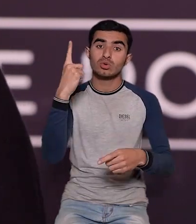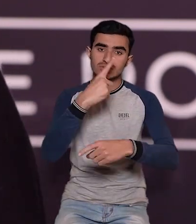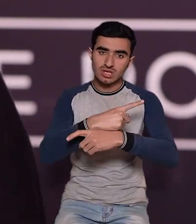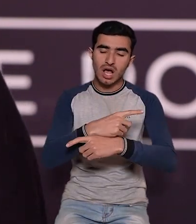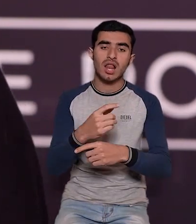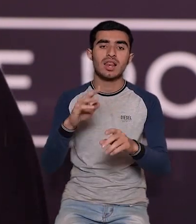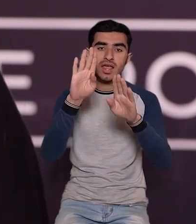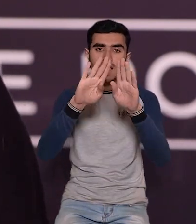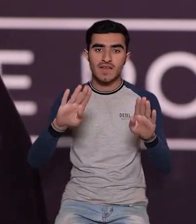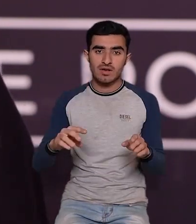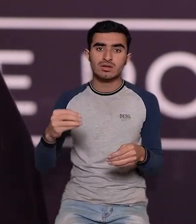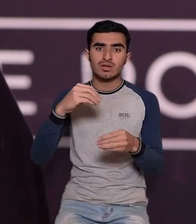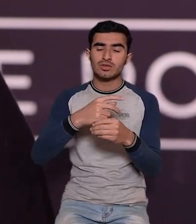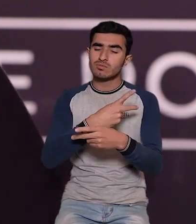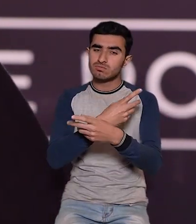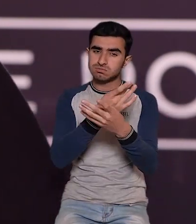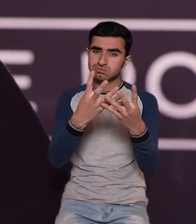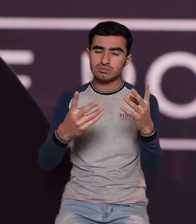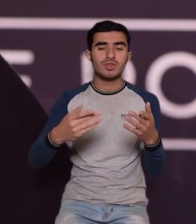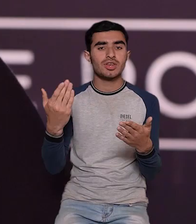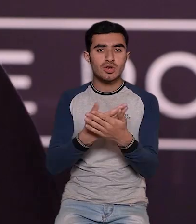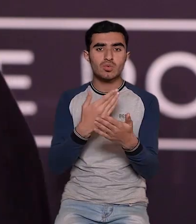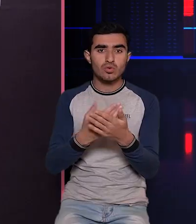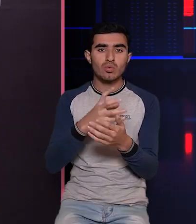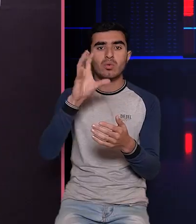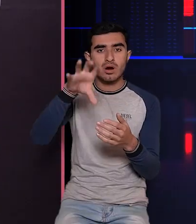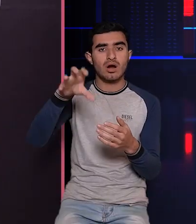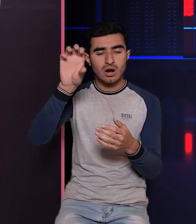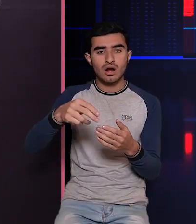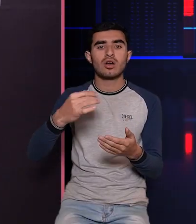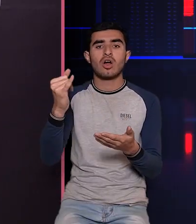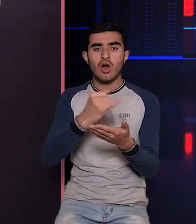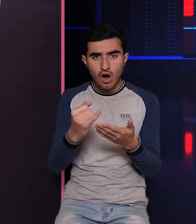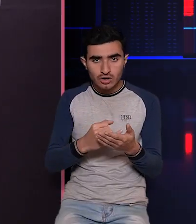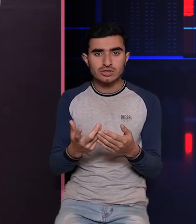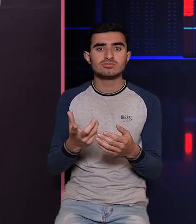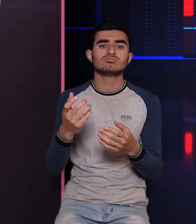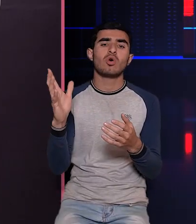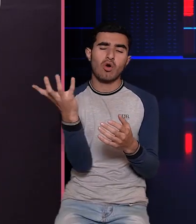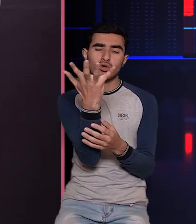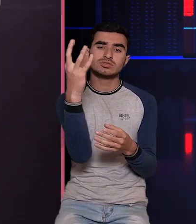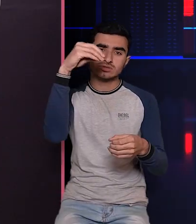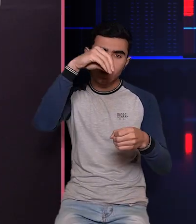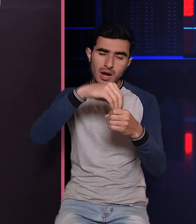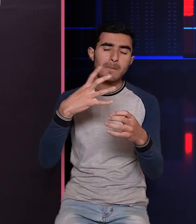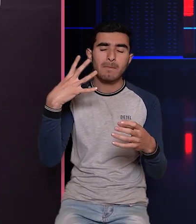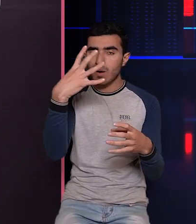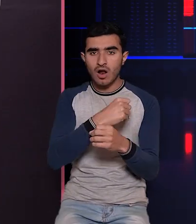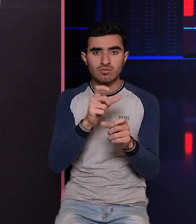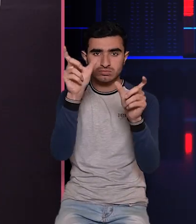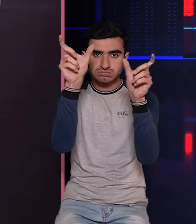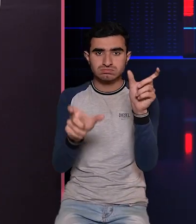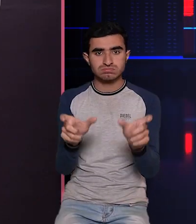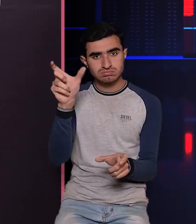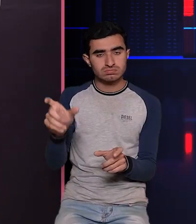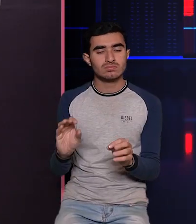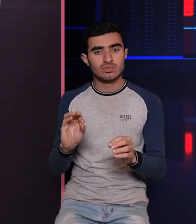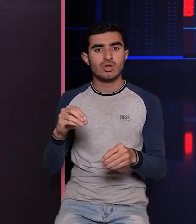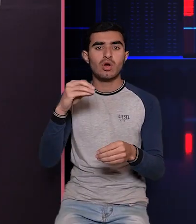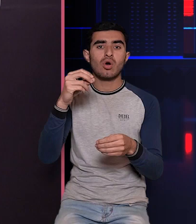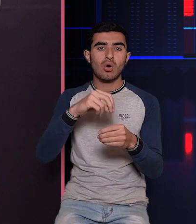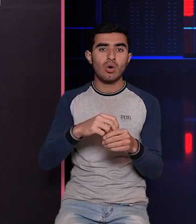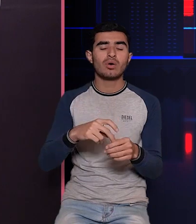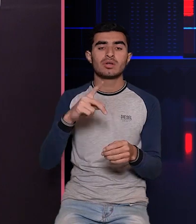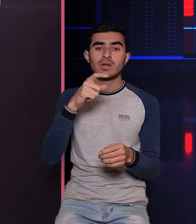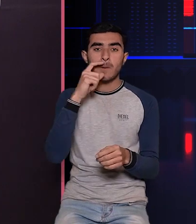It's a global event where local global artists are invited under curator. And the curator curates or invites these various artists